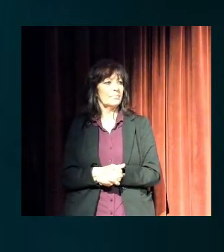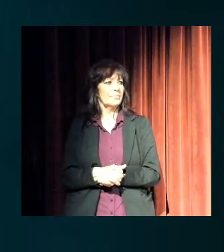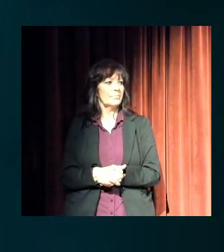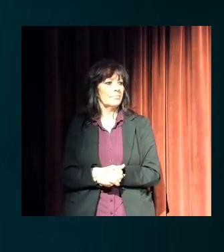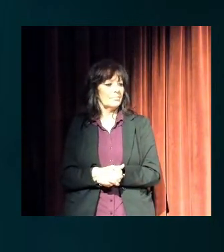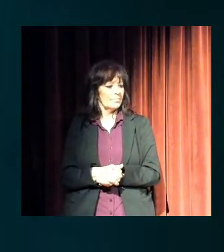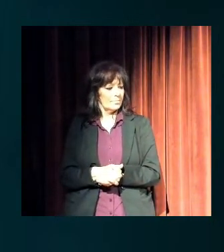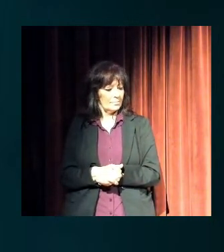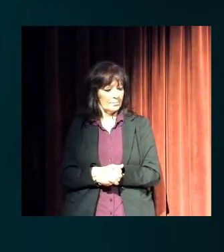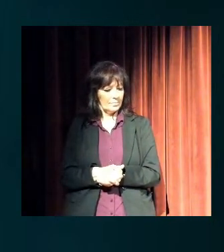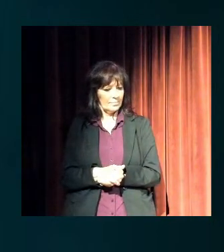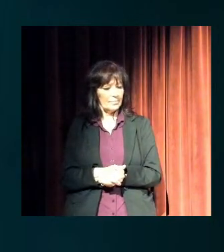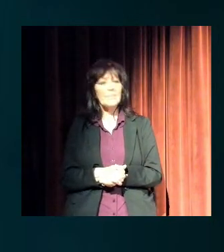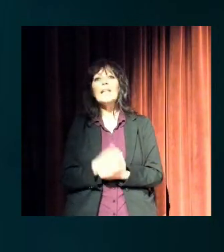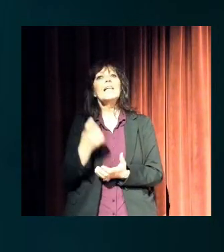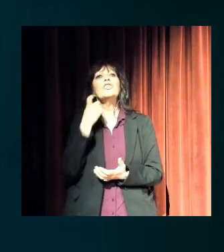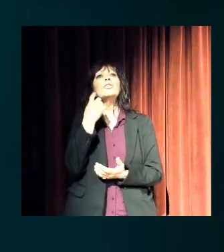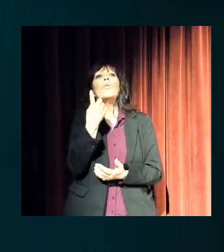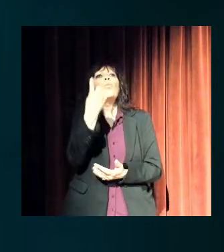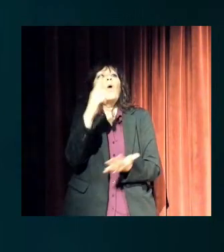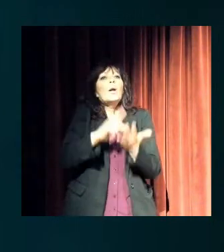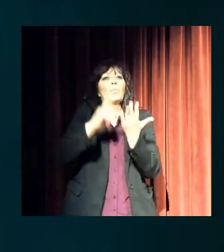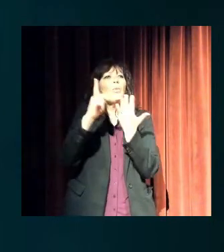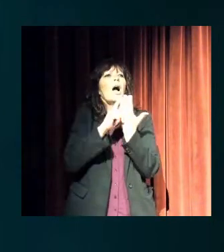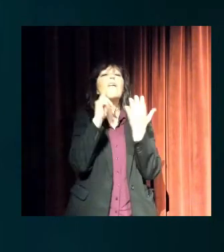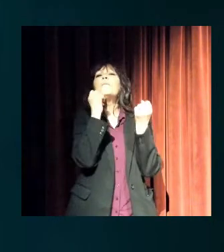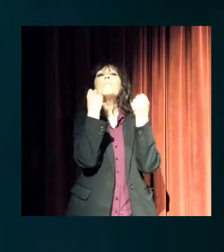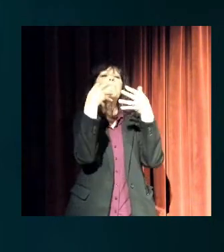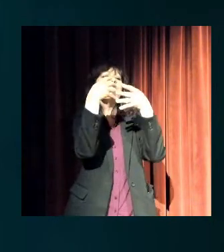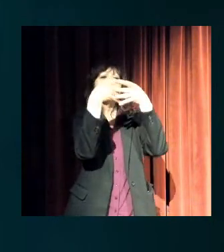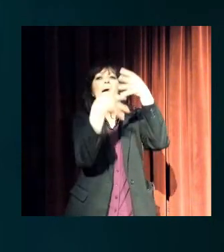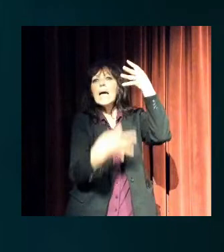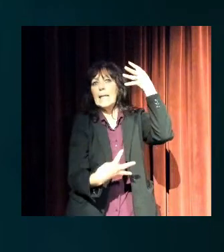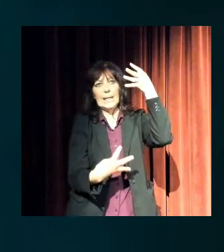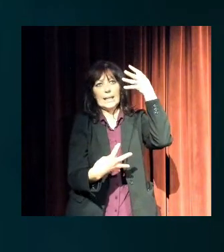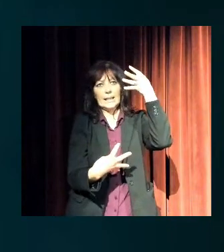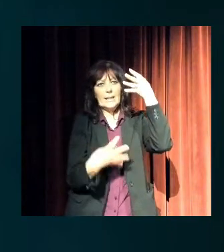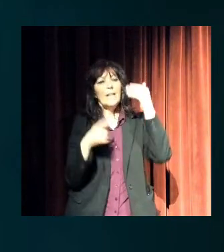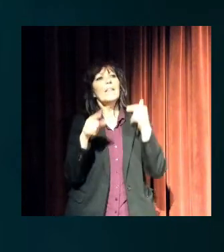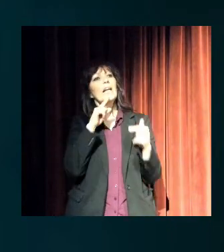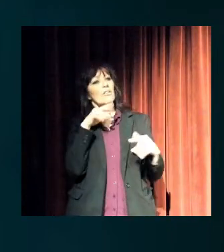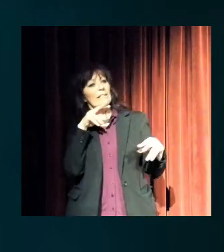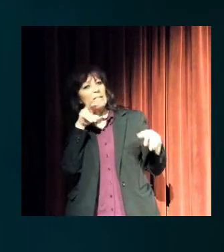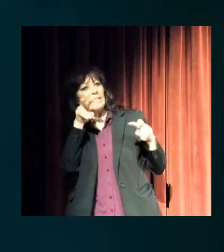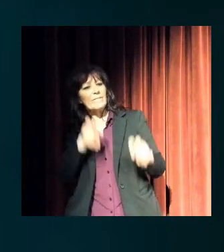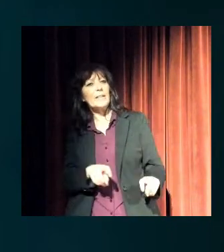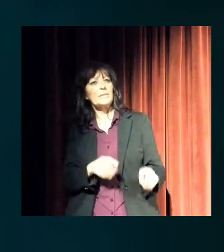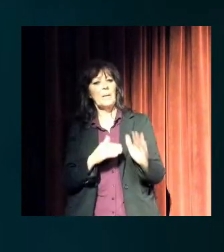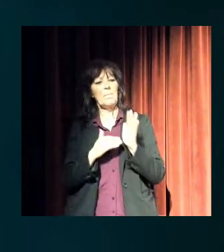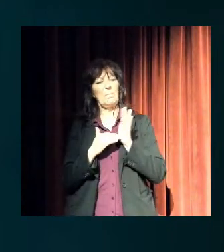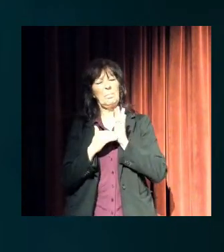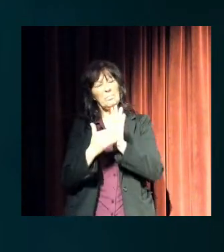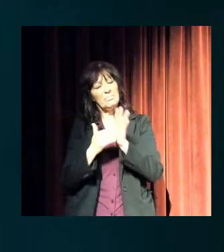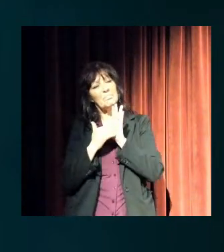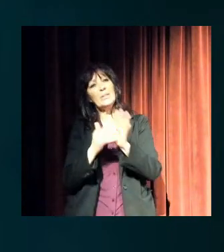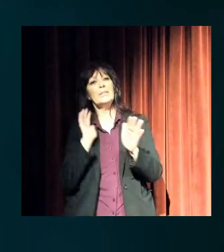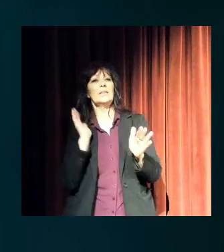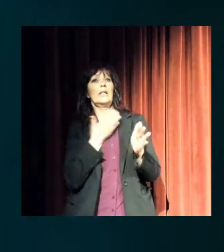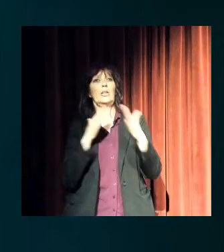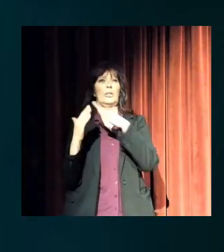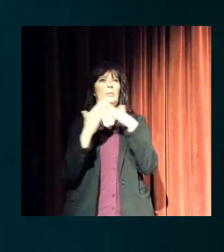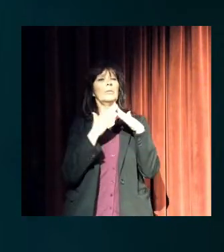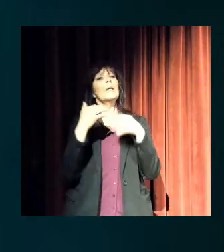Thank you. It's just one project of many, many others that are investing billions into our